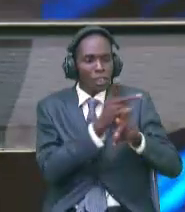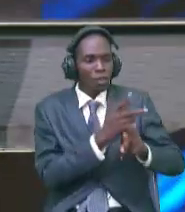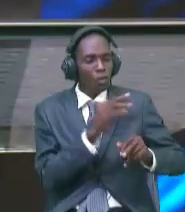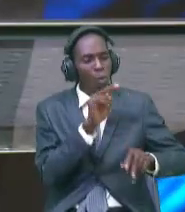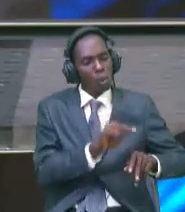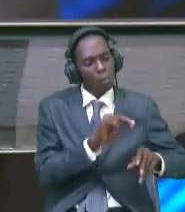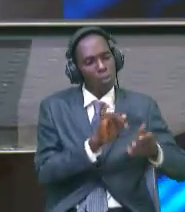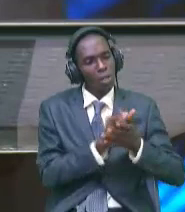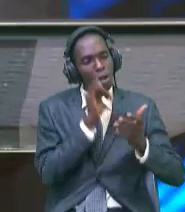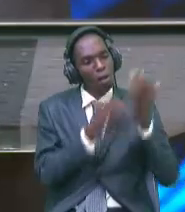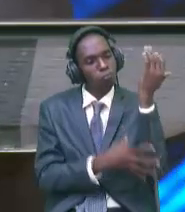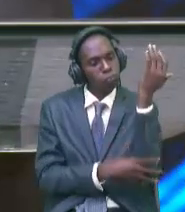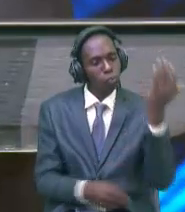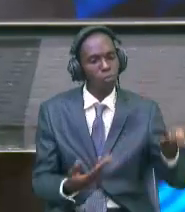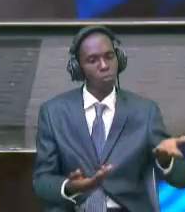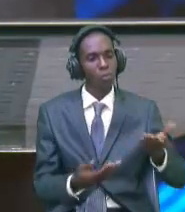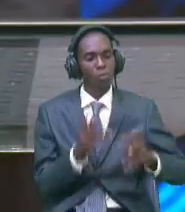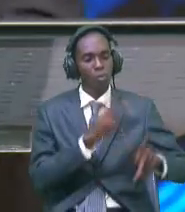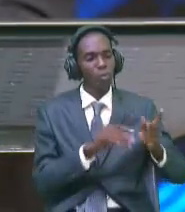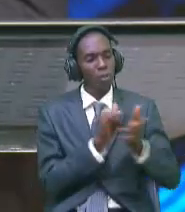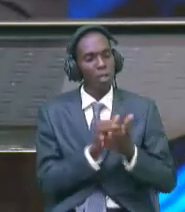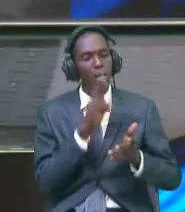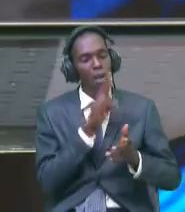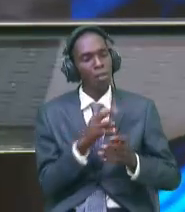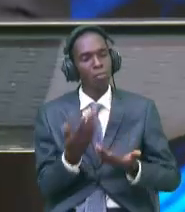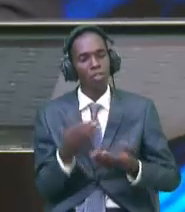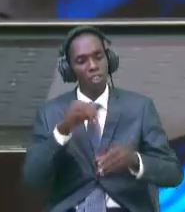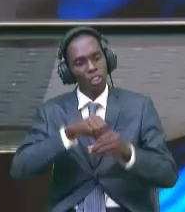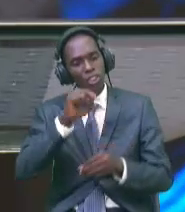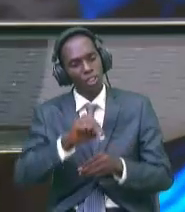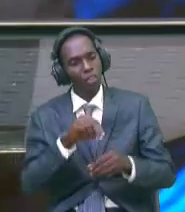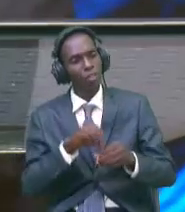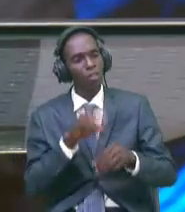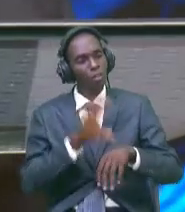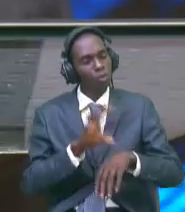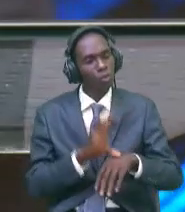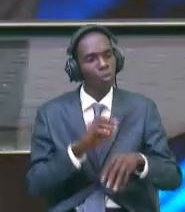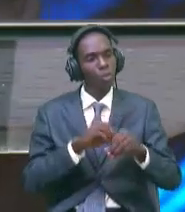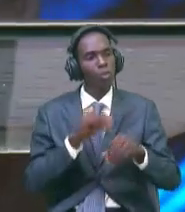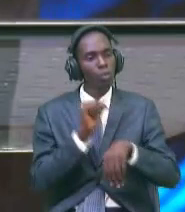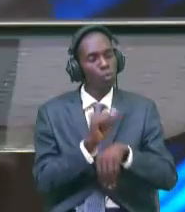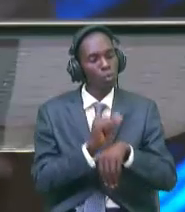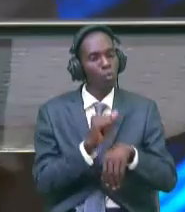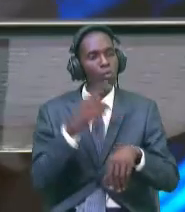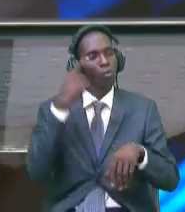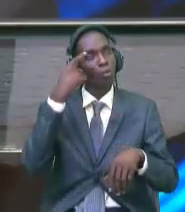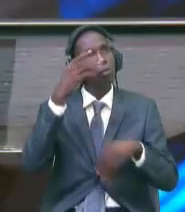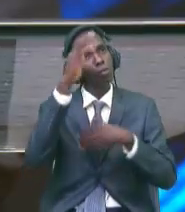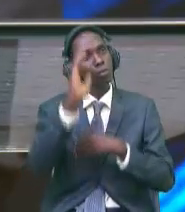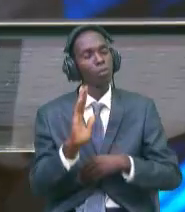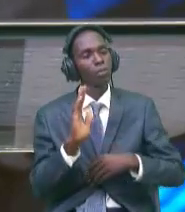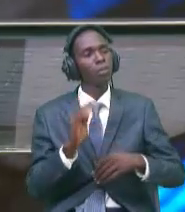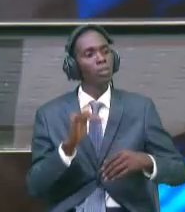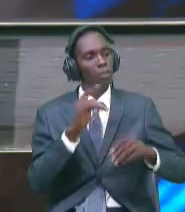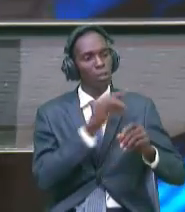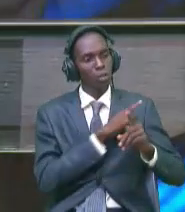the care of the church. It's for the care, for the progress of the work the Lord has given us in the